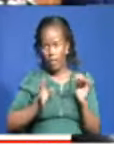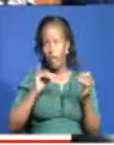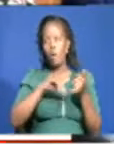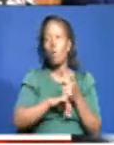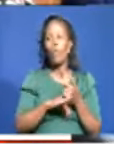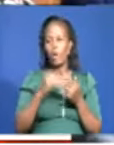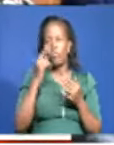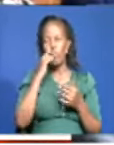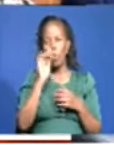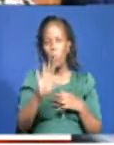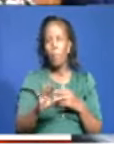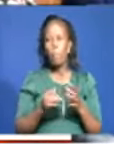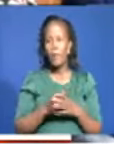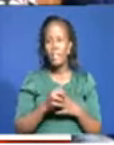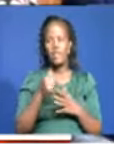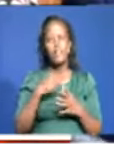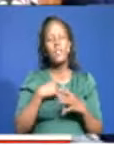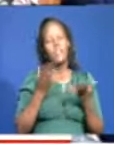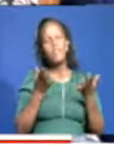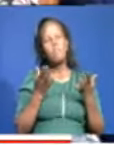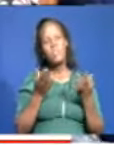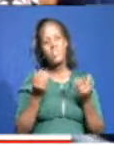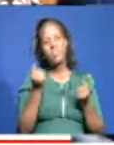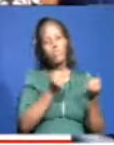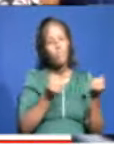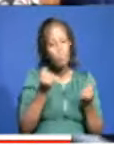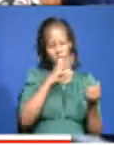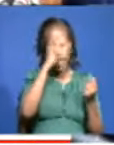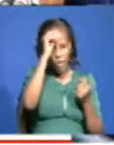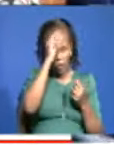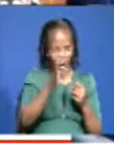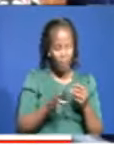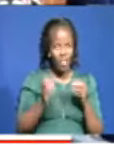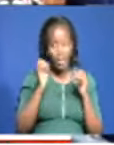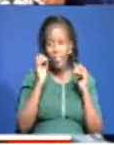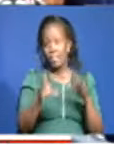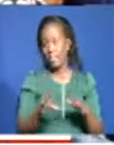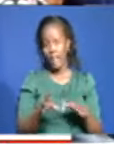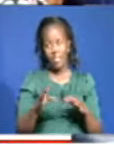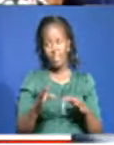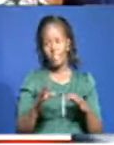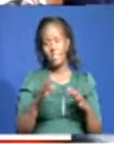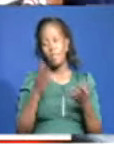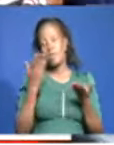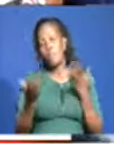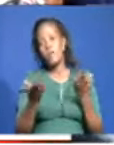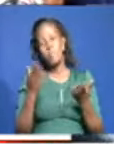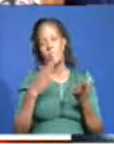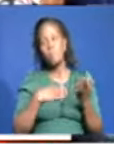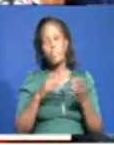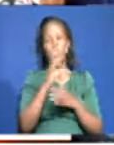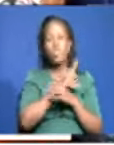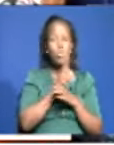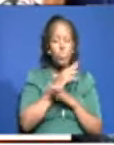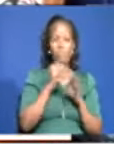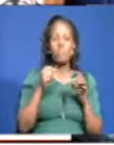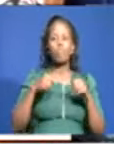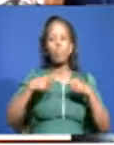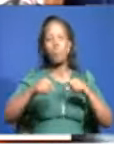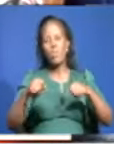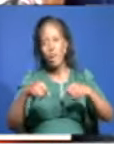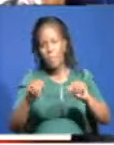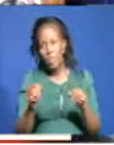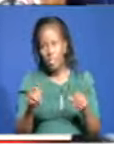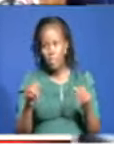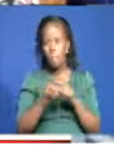ngapa na tena sipatiwi lift na yeye tunapoenda mkutano inabidi na kufuta aidha ile bonda bonda chap chap. Na pia sasa